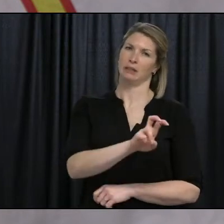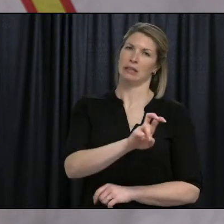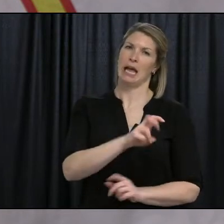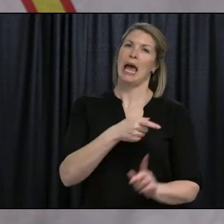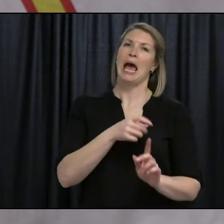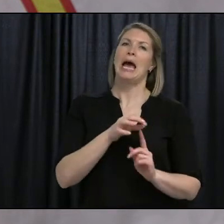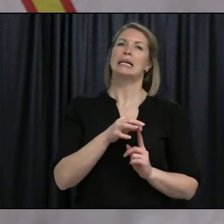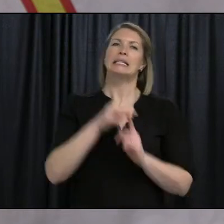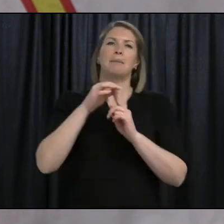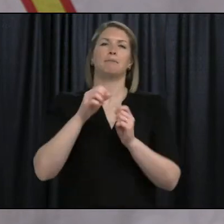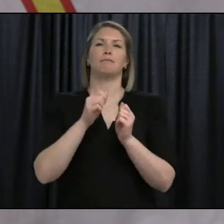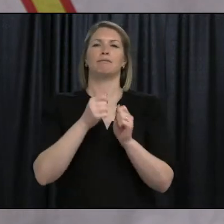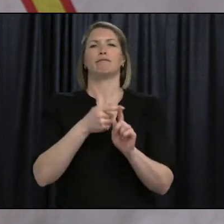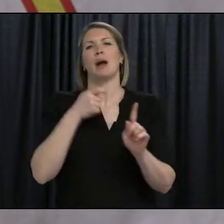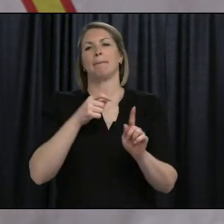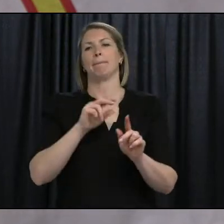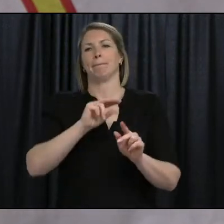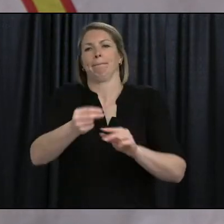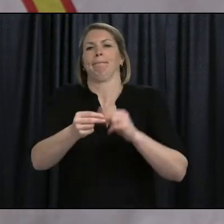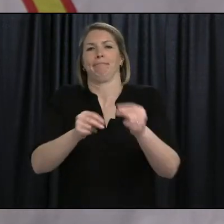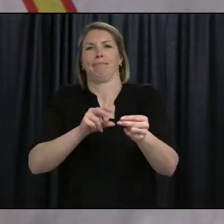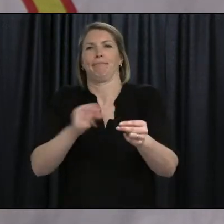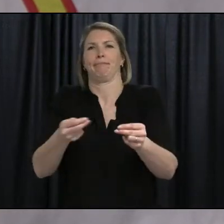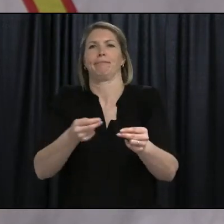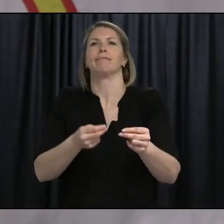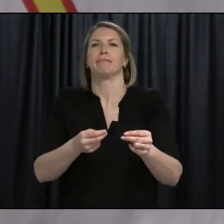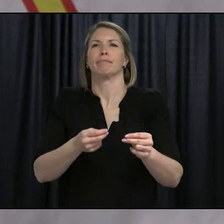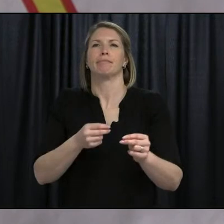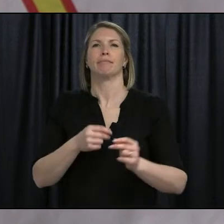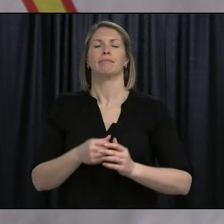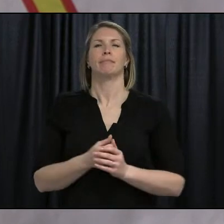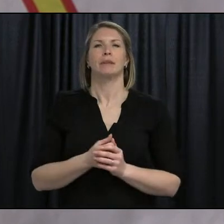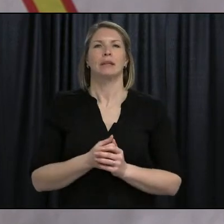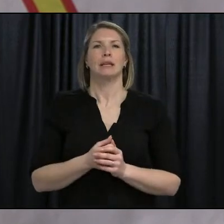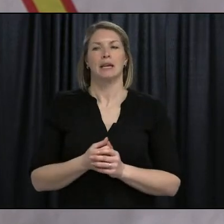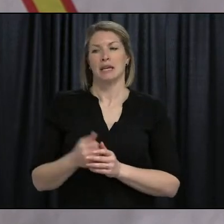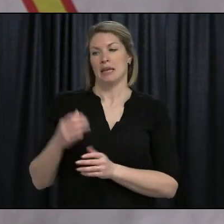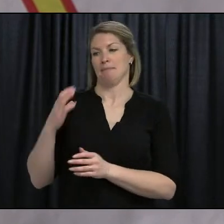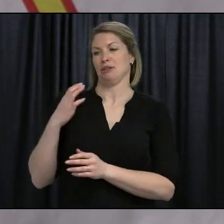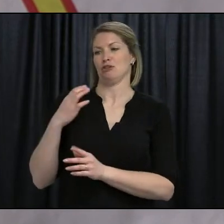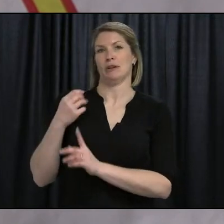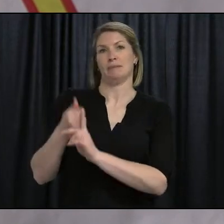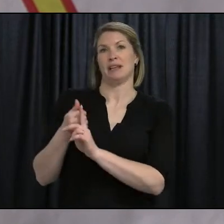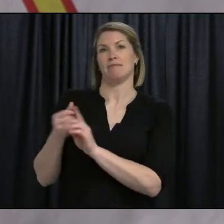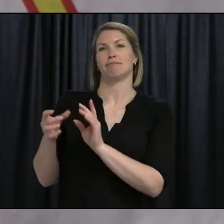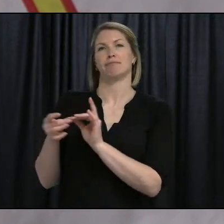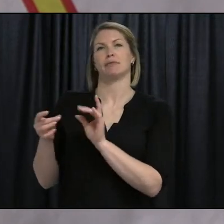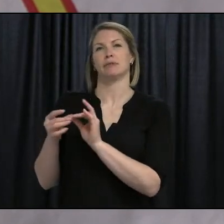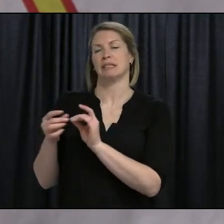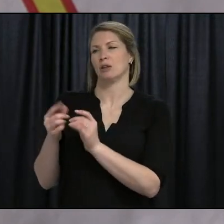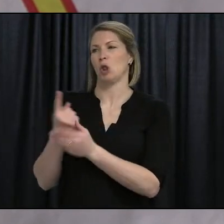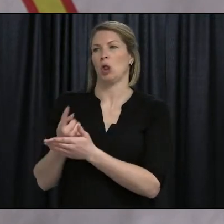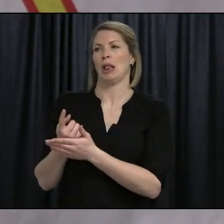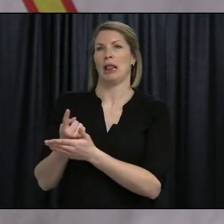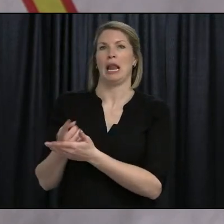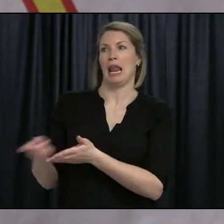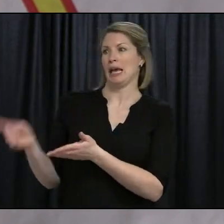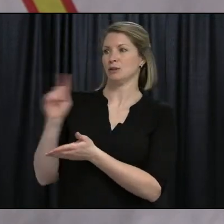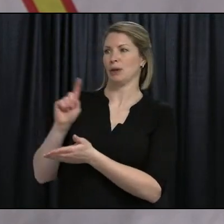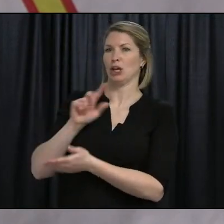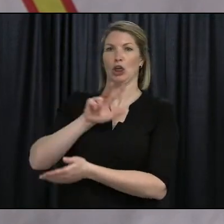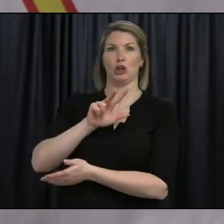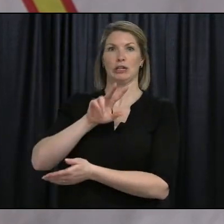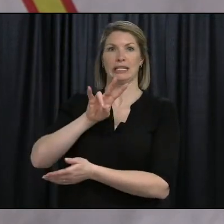contacts. And the information that the minister talked about earlier in his opening remarks looked at the last week. So out